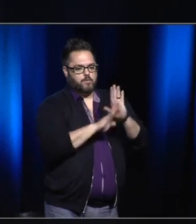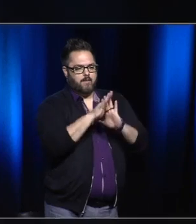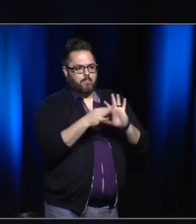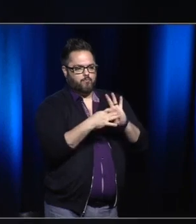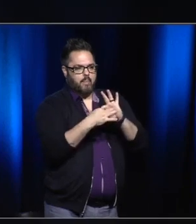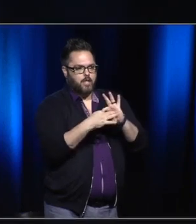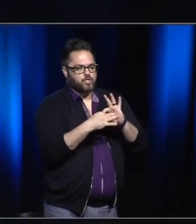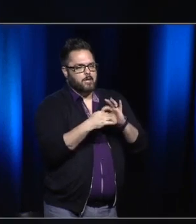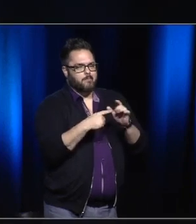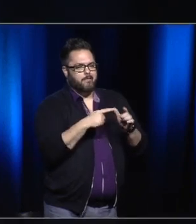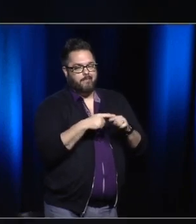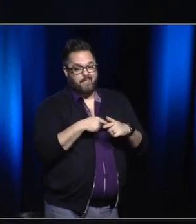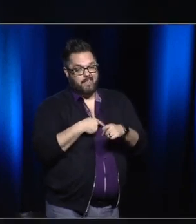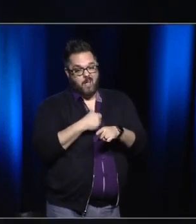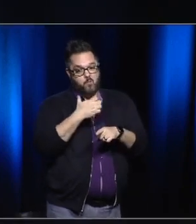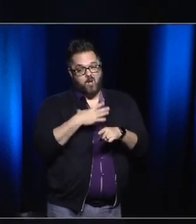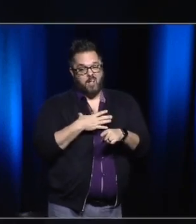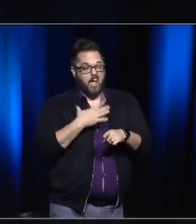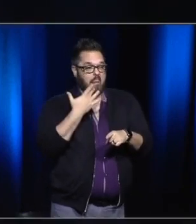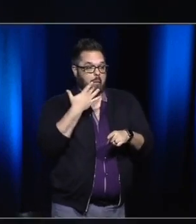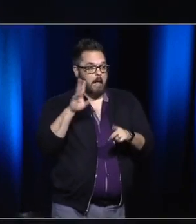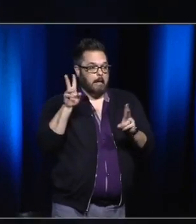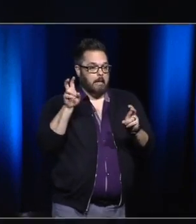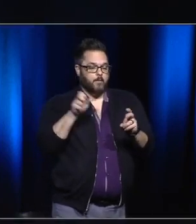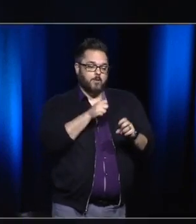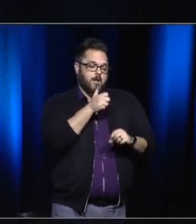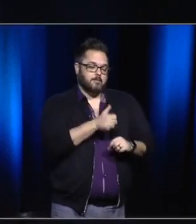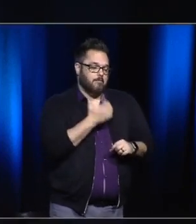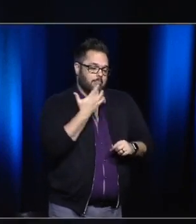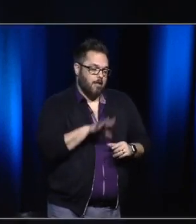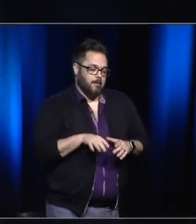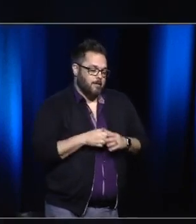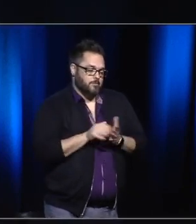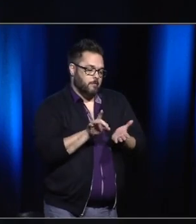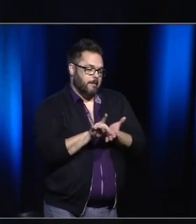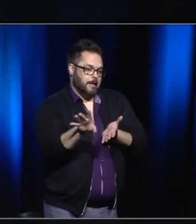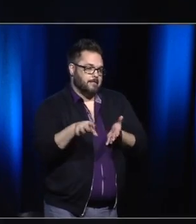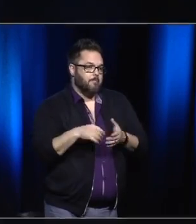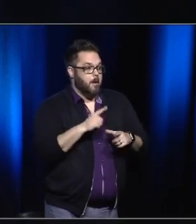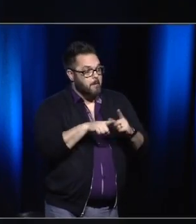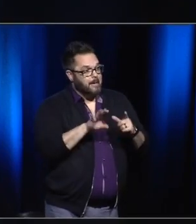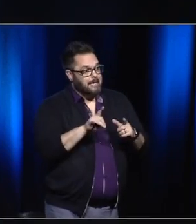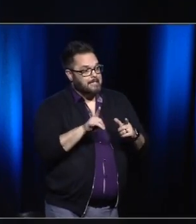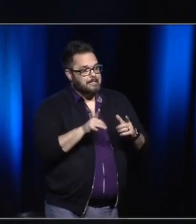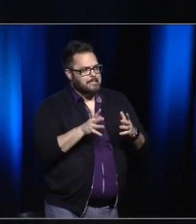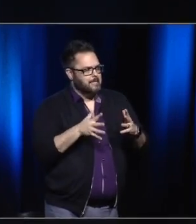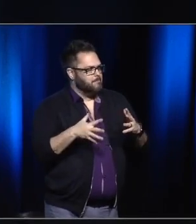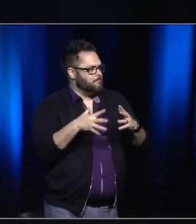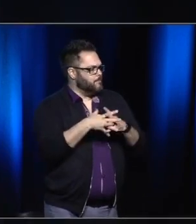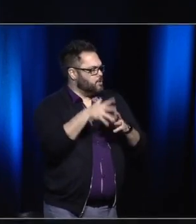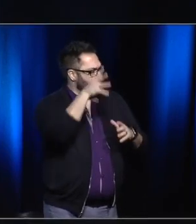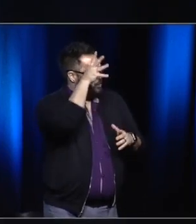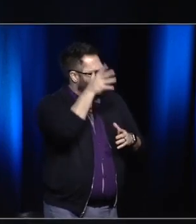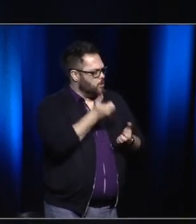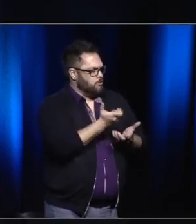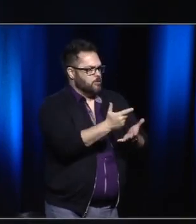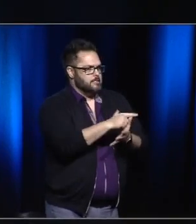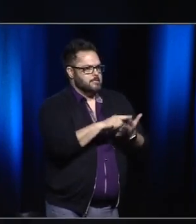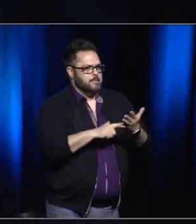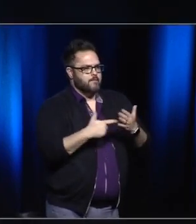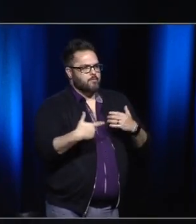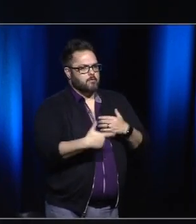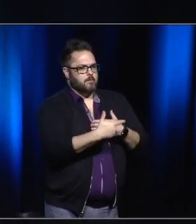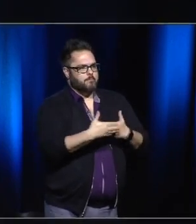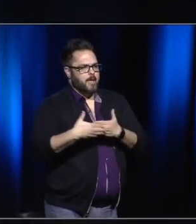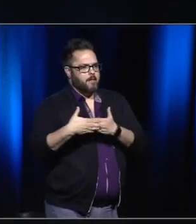yeah, Lucky wasn't lucky. Although I think the paternity data showed that he did get lucky. I don't know. Thank you very much. Could you